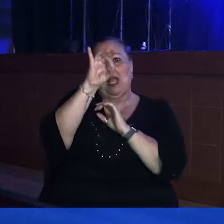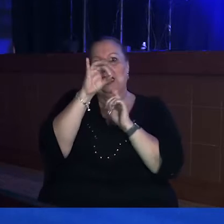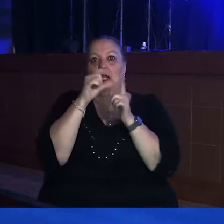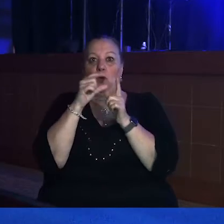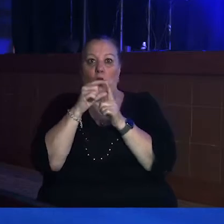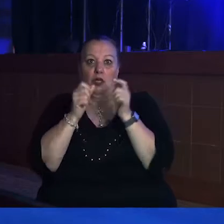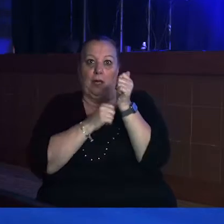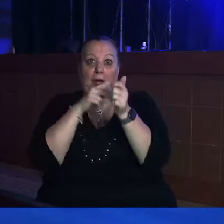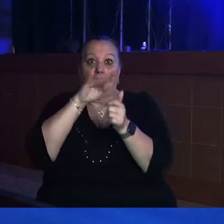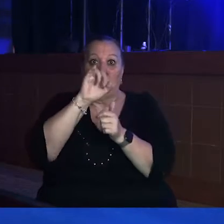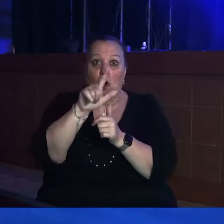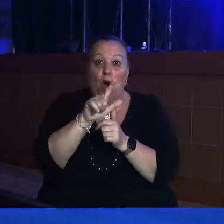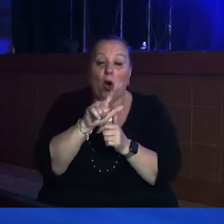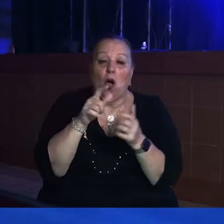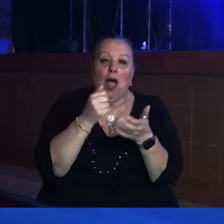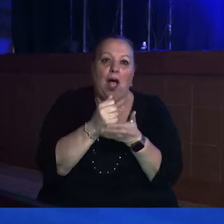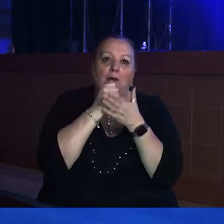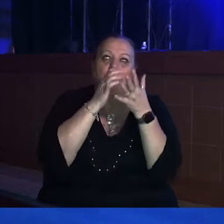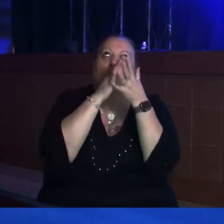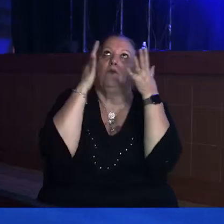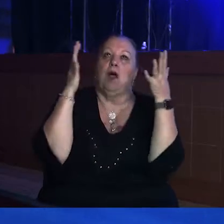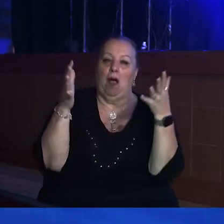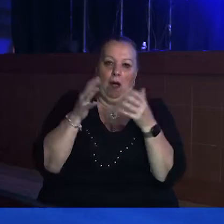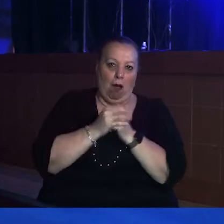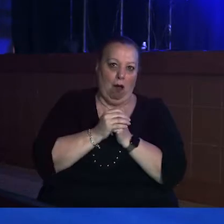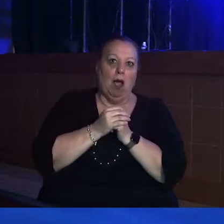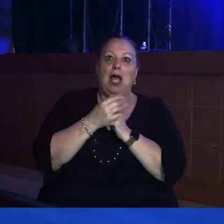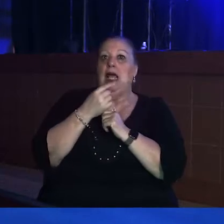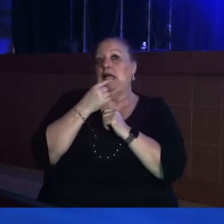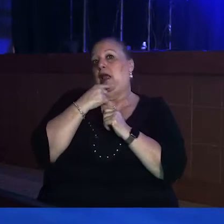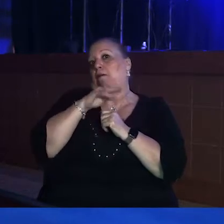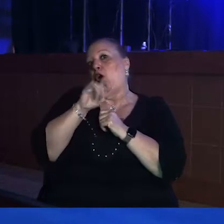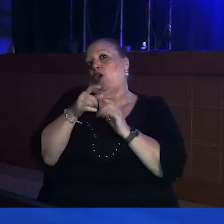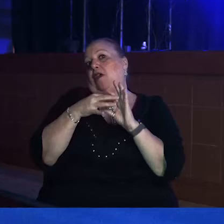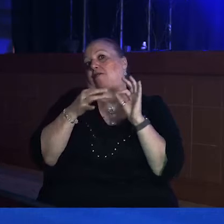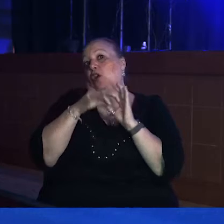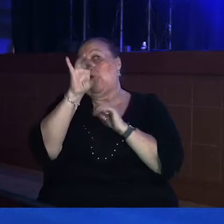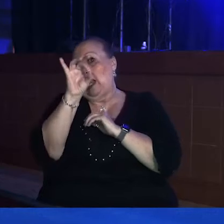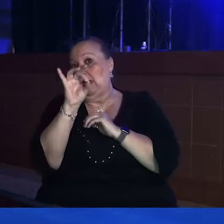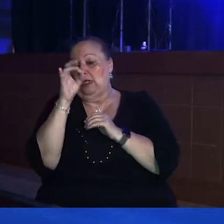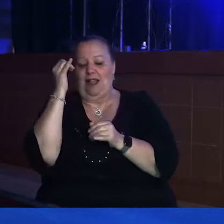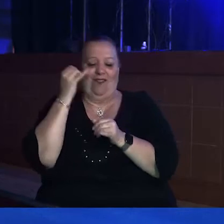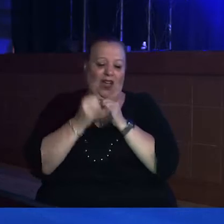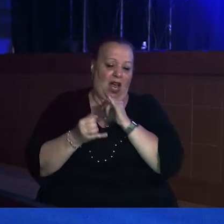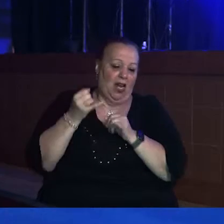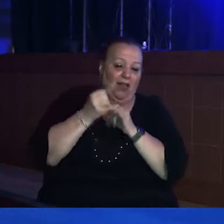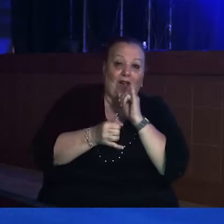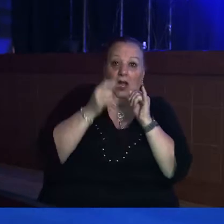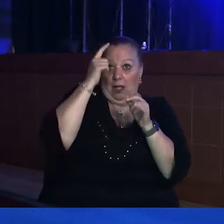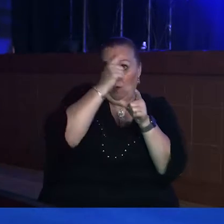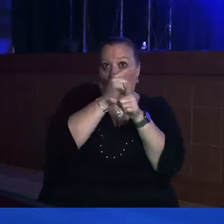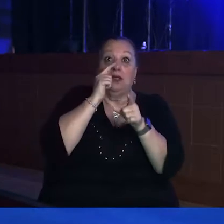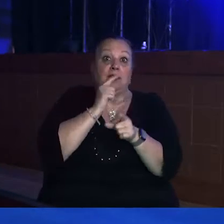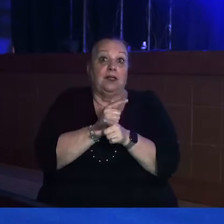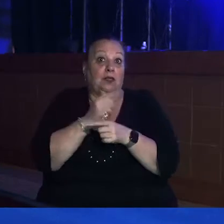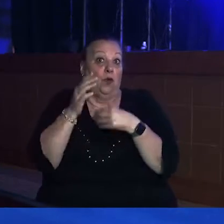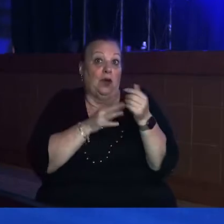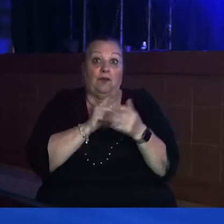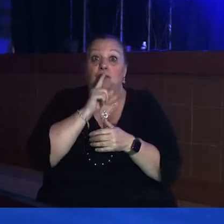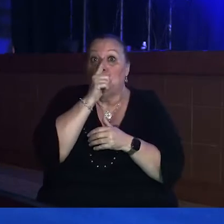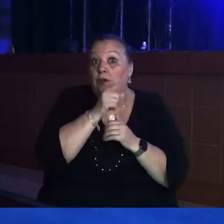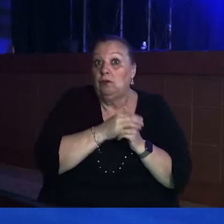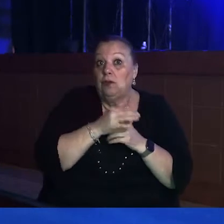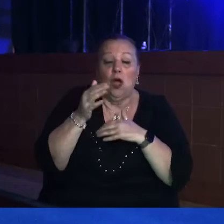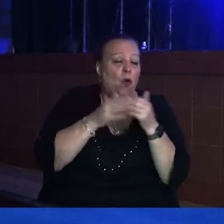So helpful. Paul said in verse 8, finally, brothers and sisters, whatever's true, whatever's